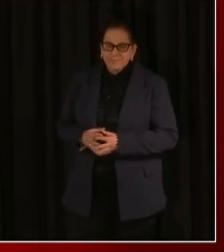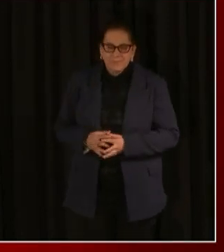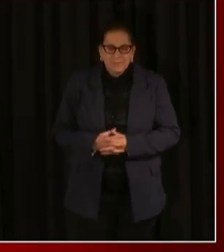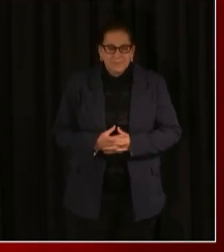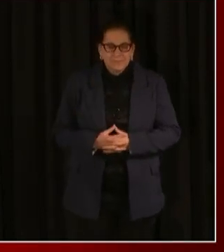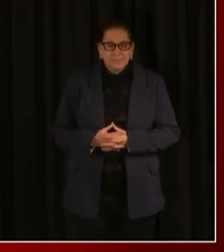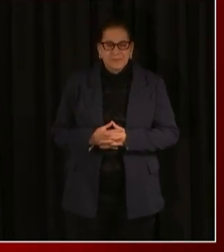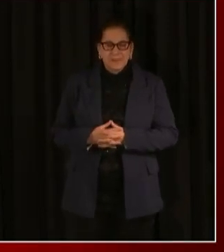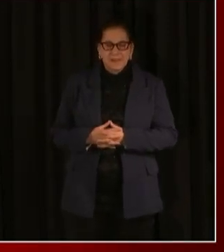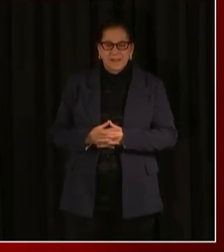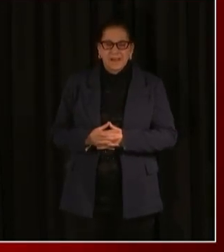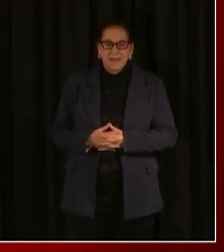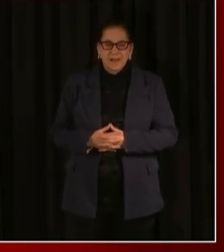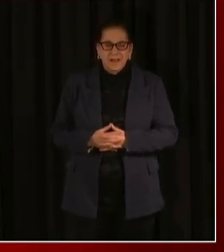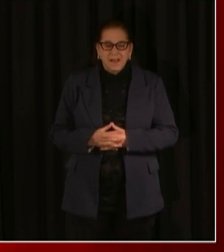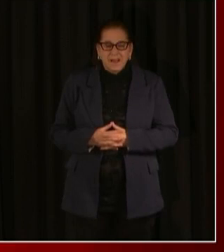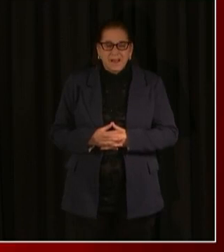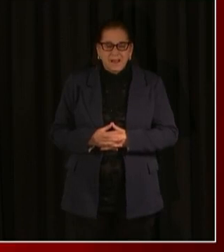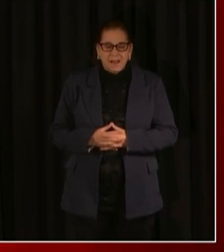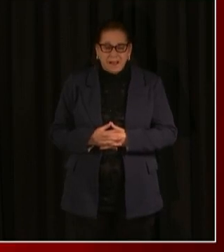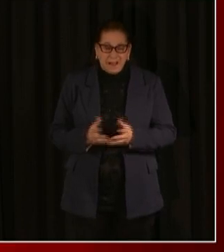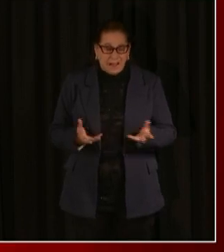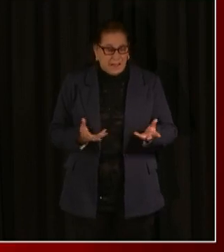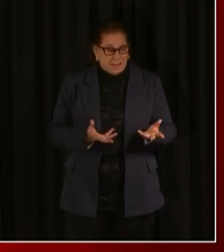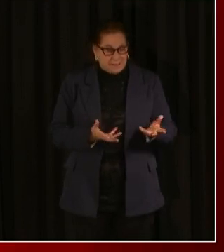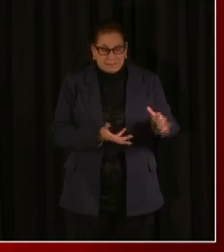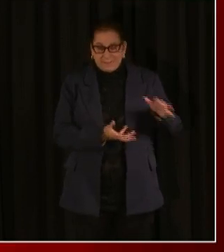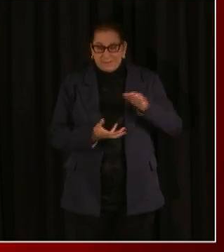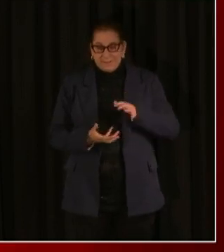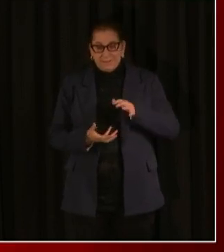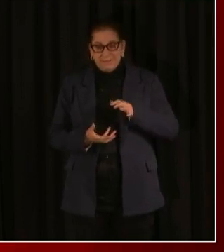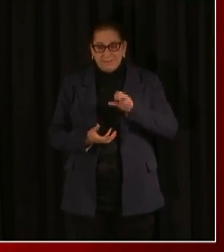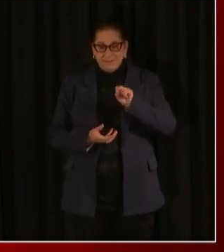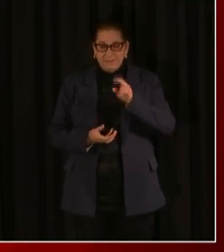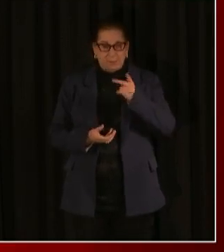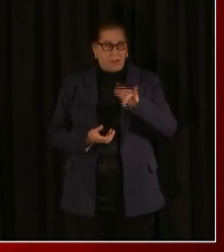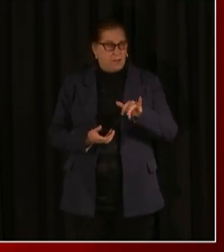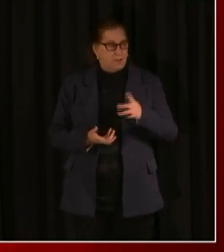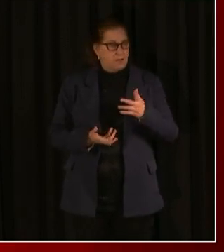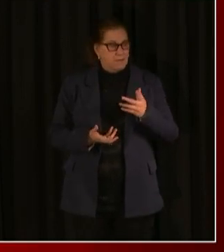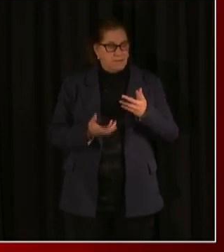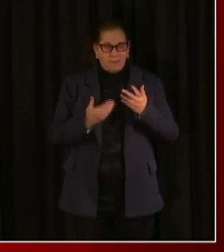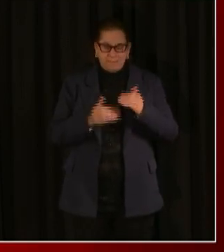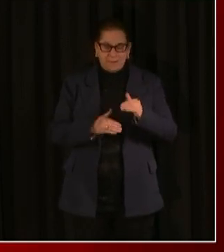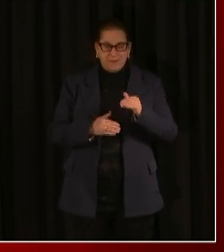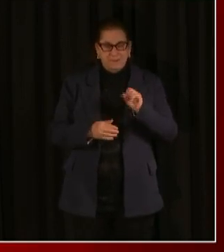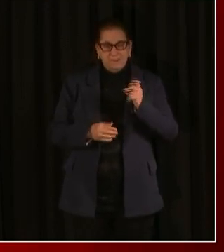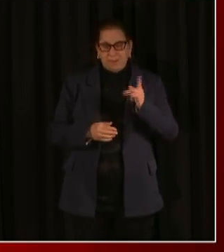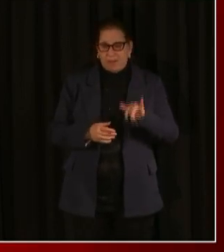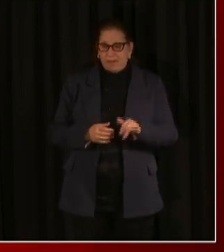certain amount of vaccine, we actually have a timeline for when